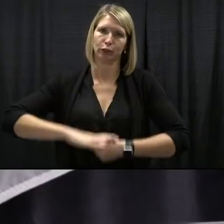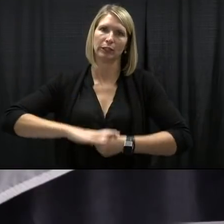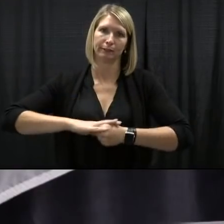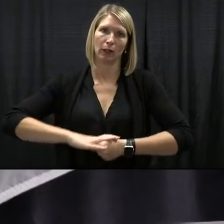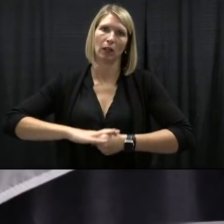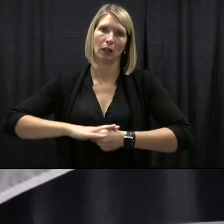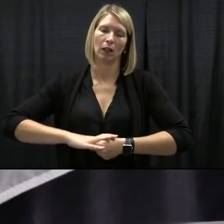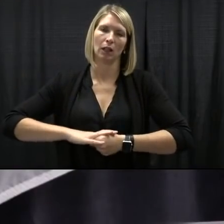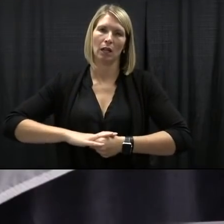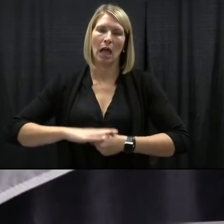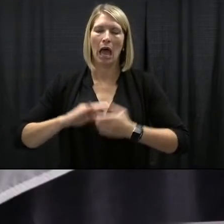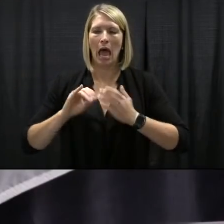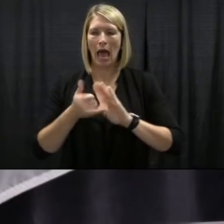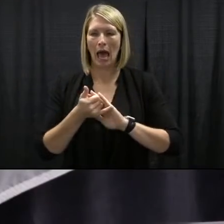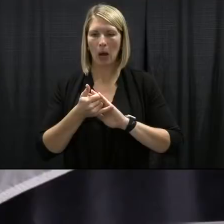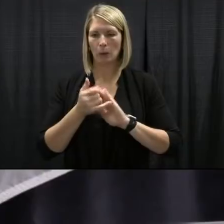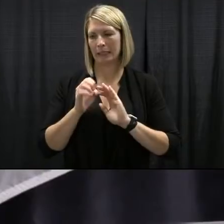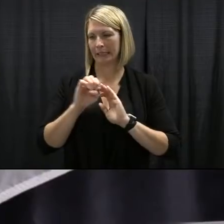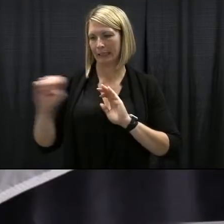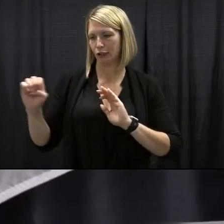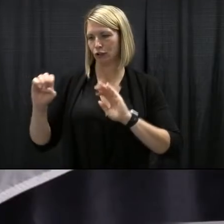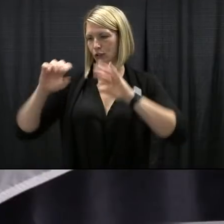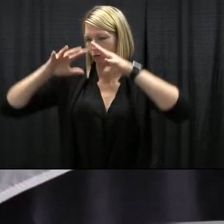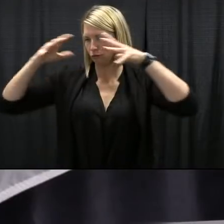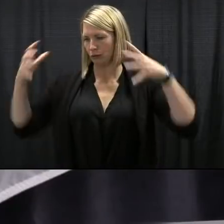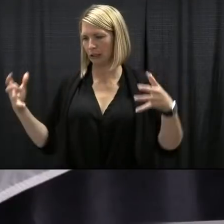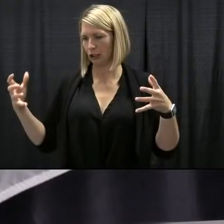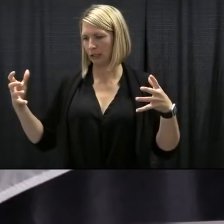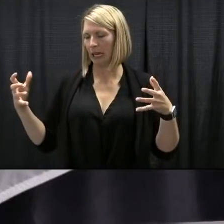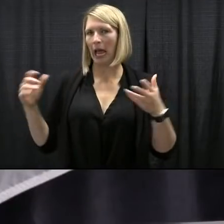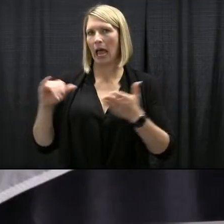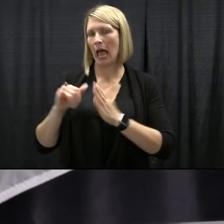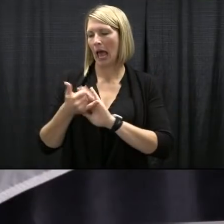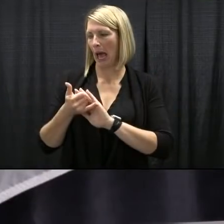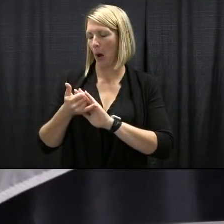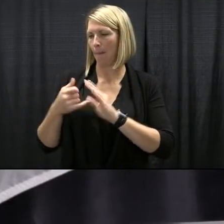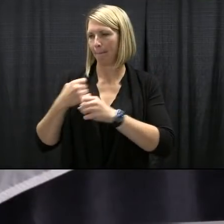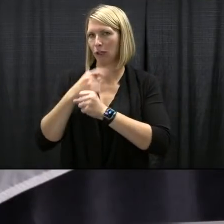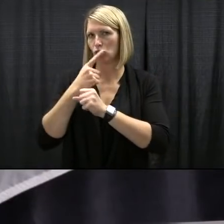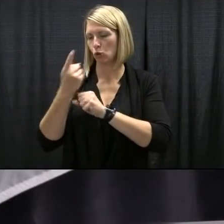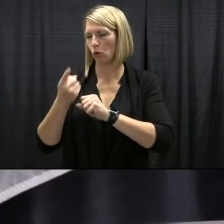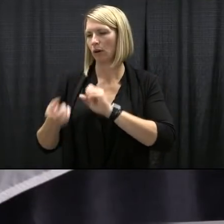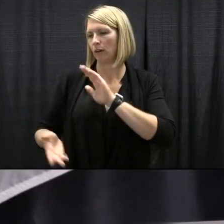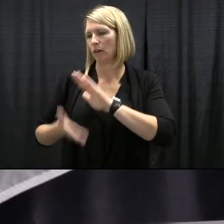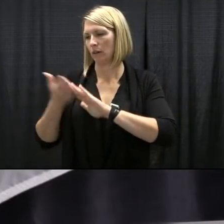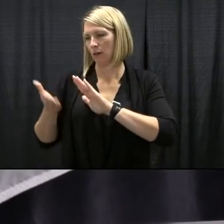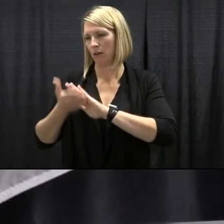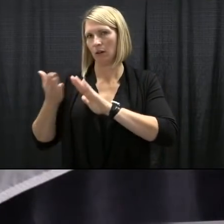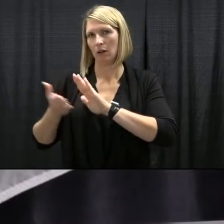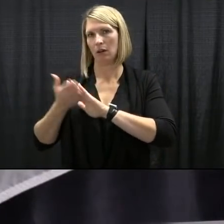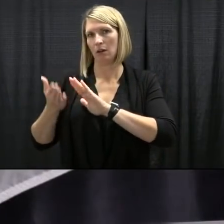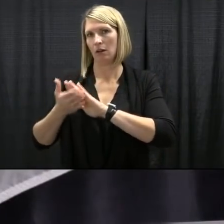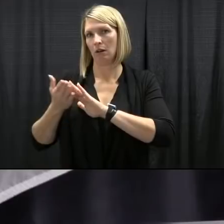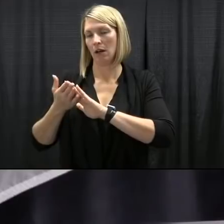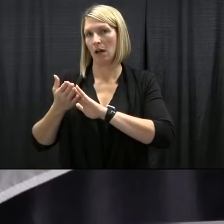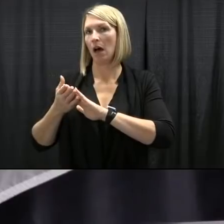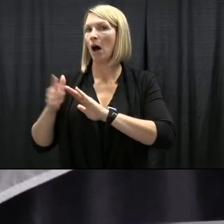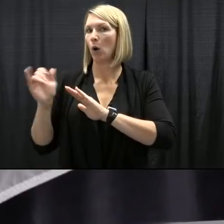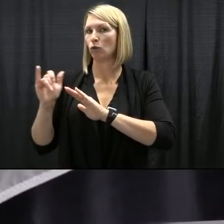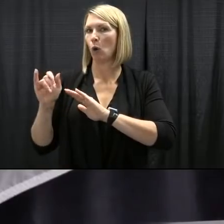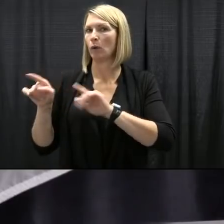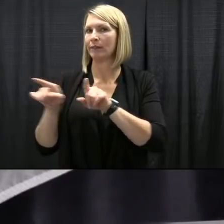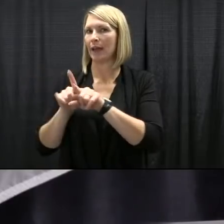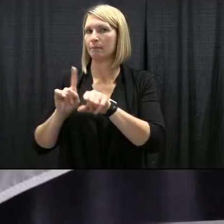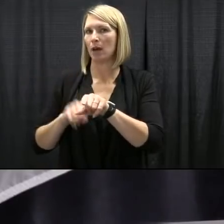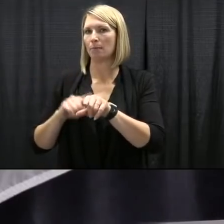work together as an Atlantic region to try to exercise our size and synergies to make sure we're providing the best care possible to